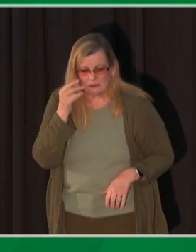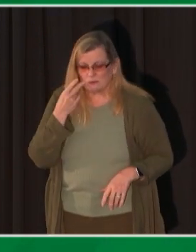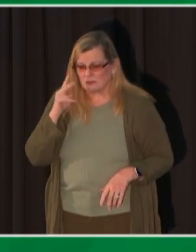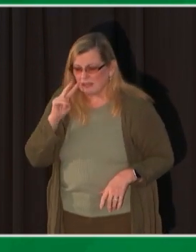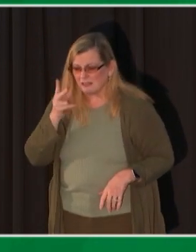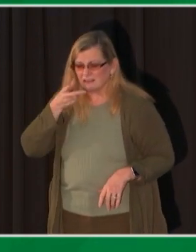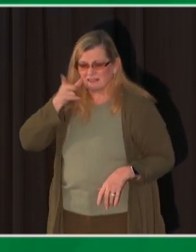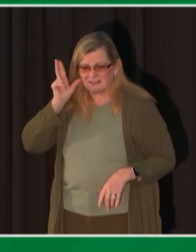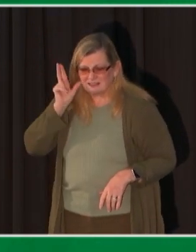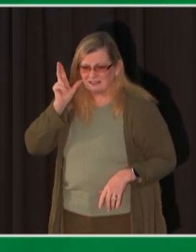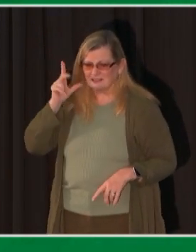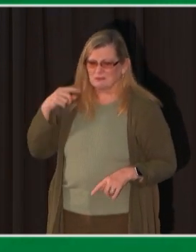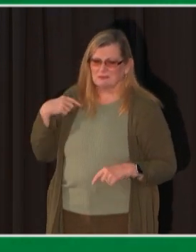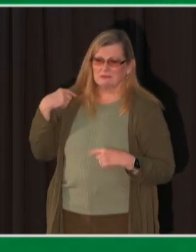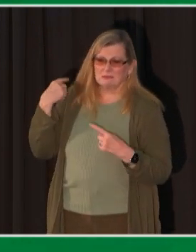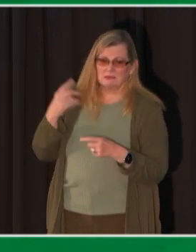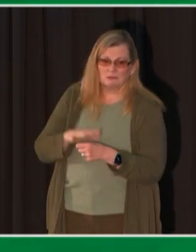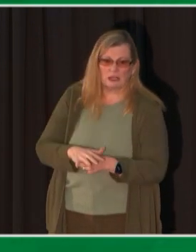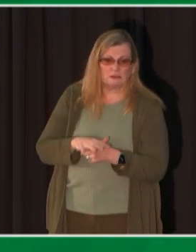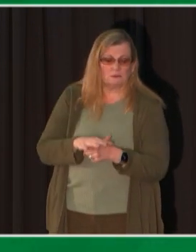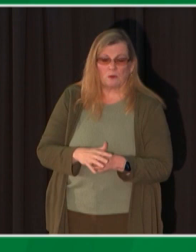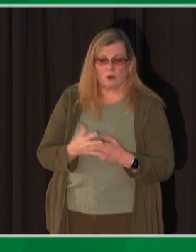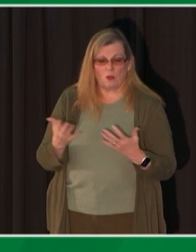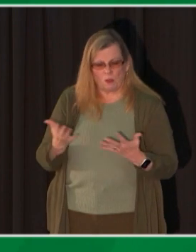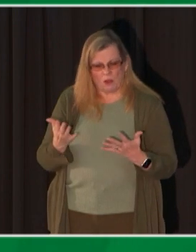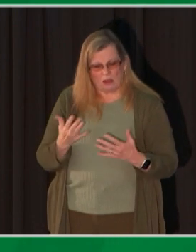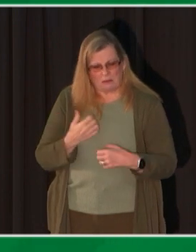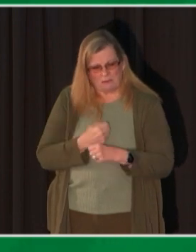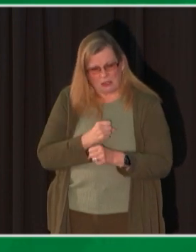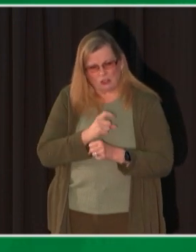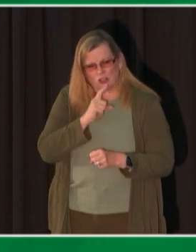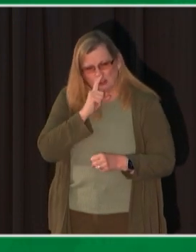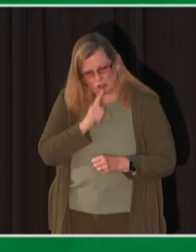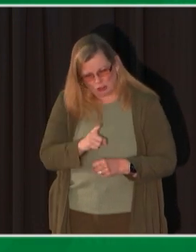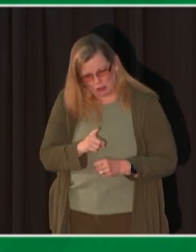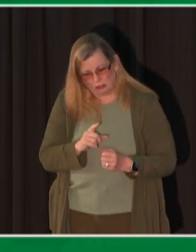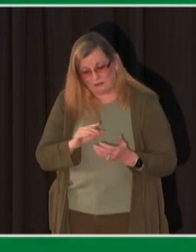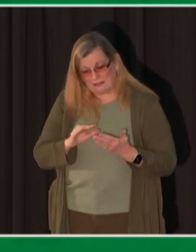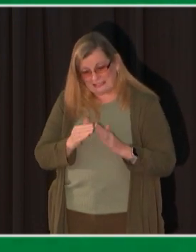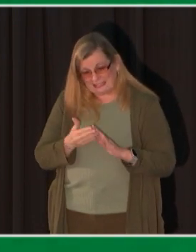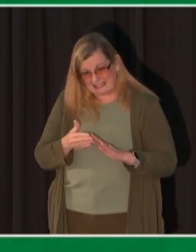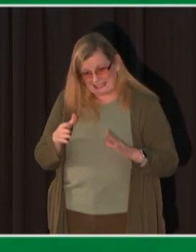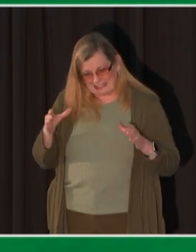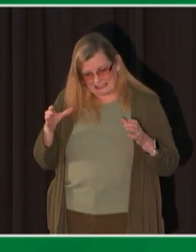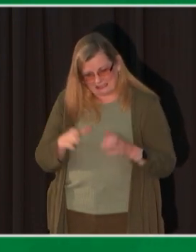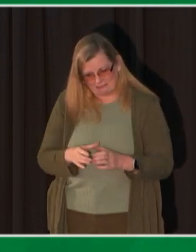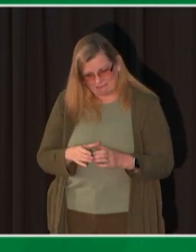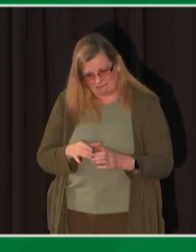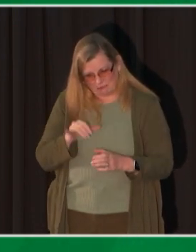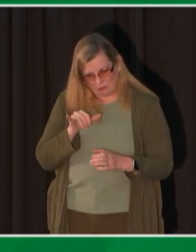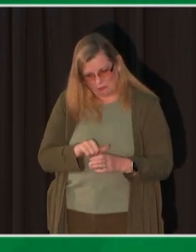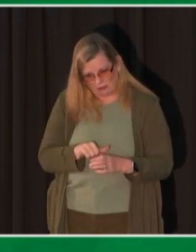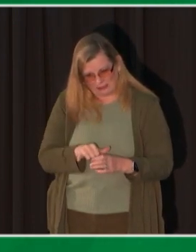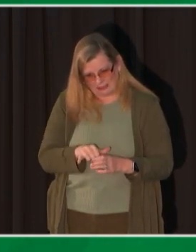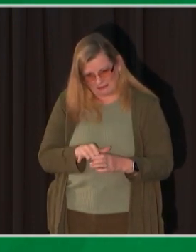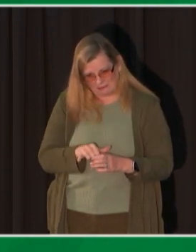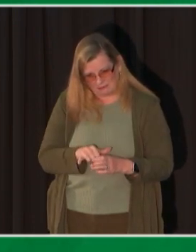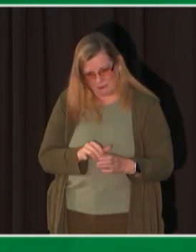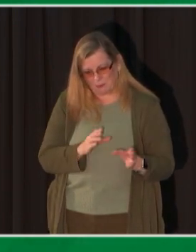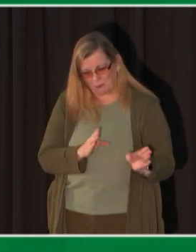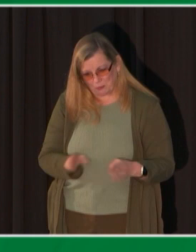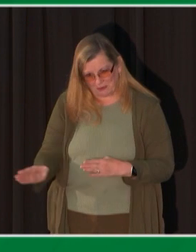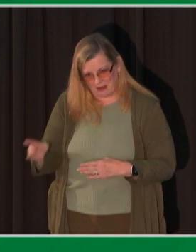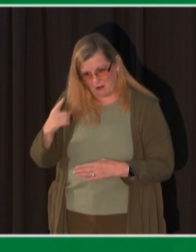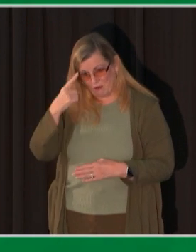making sure that our city, county, state of Washington, D.C. is prepared for medical